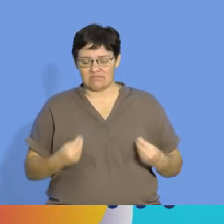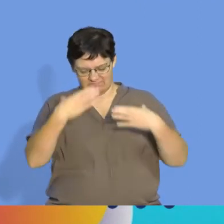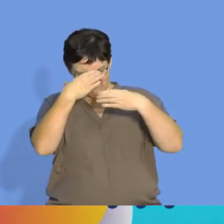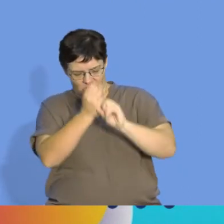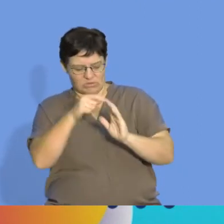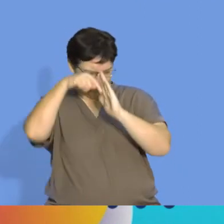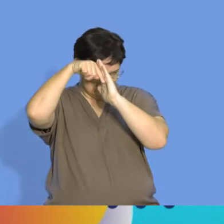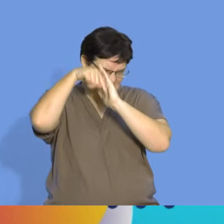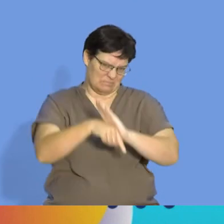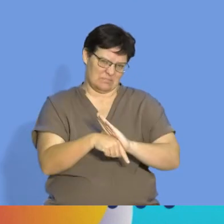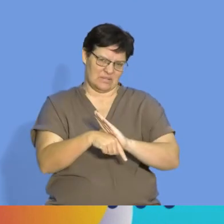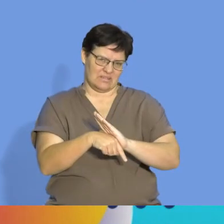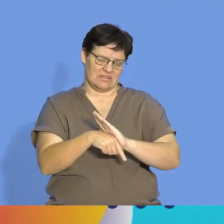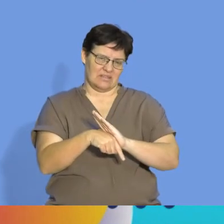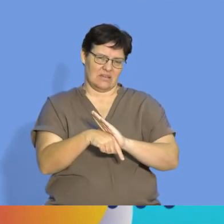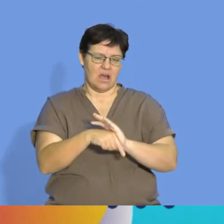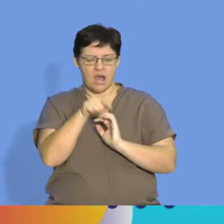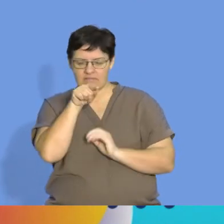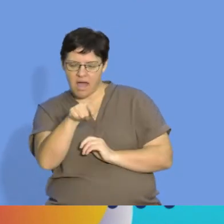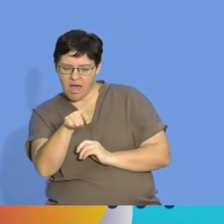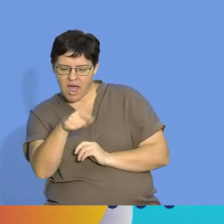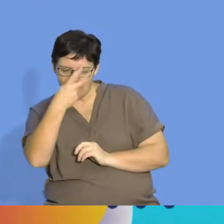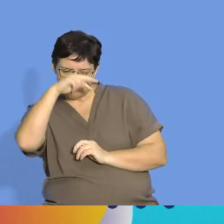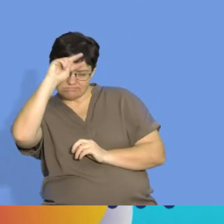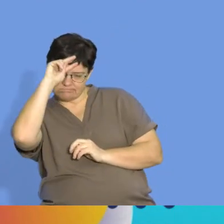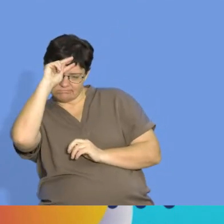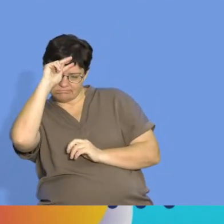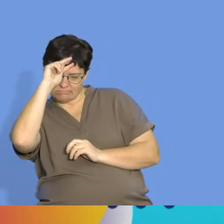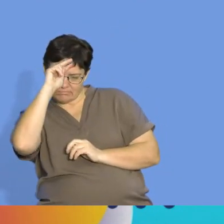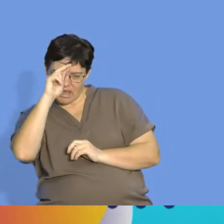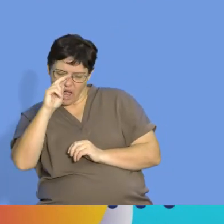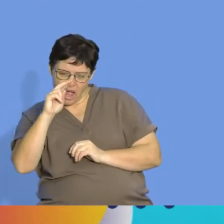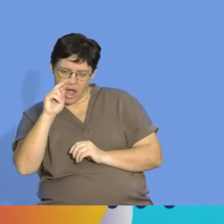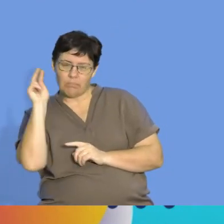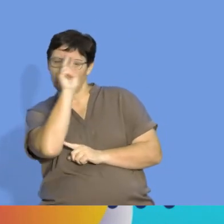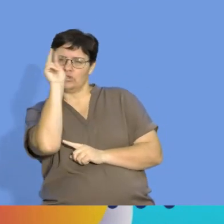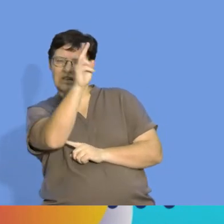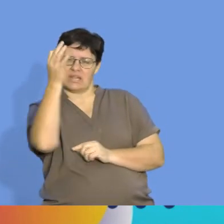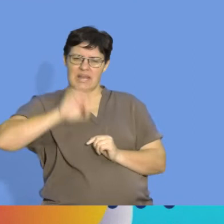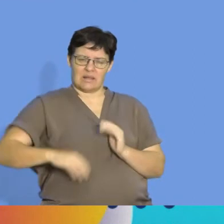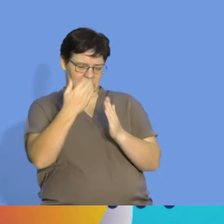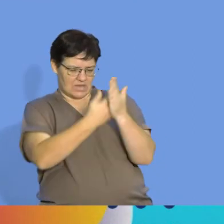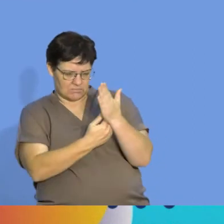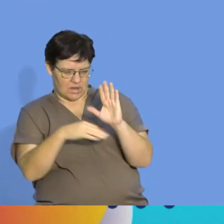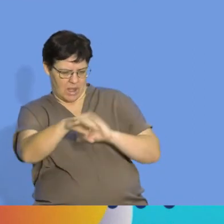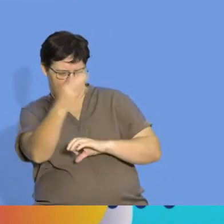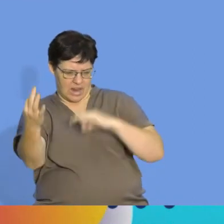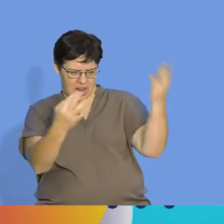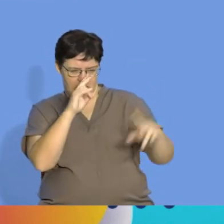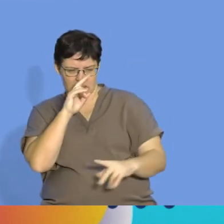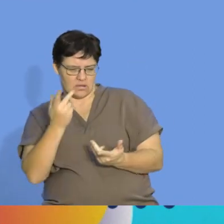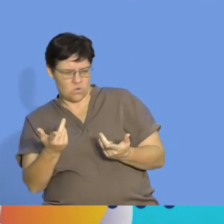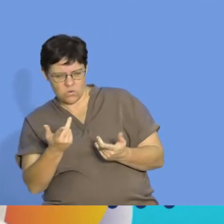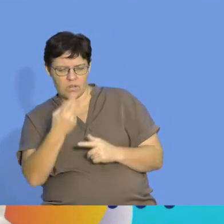done an intensive lesson on the interpretation and the analyzing of a projected